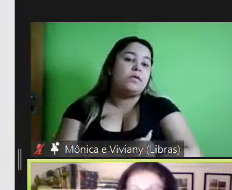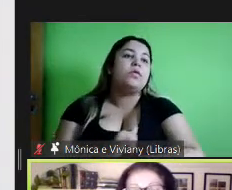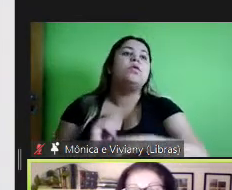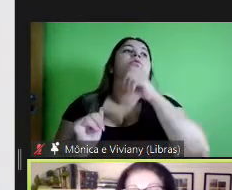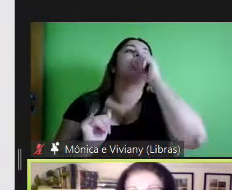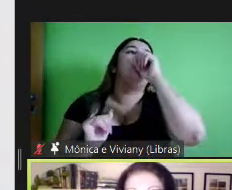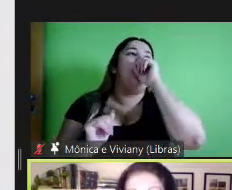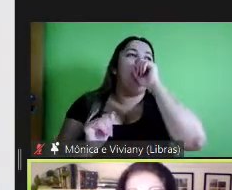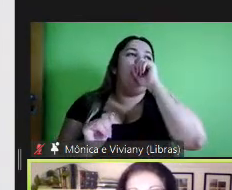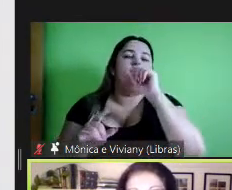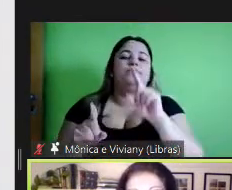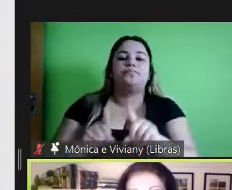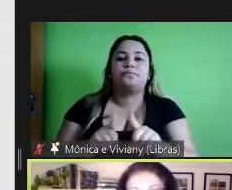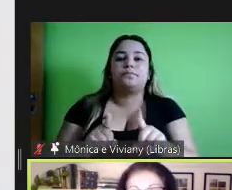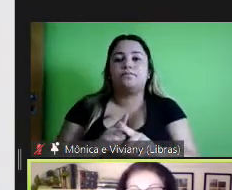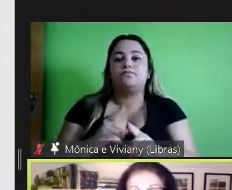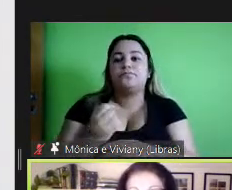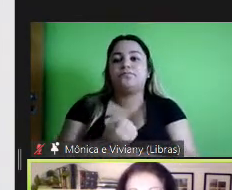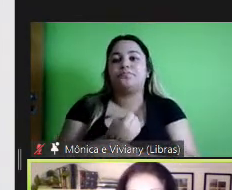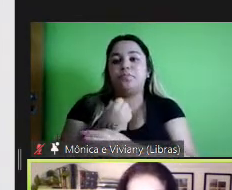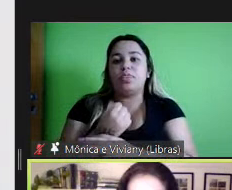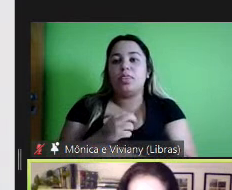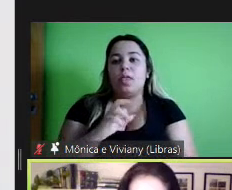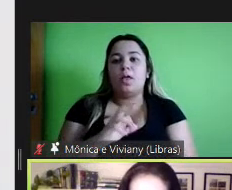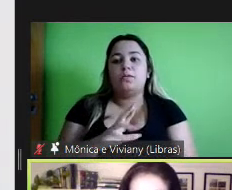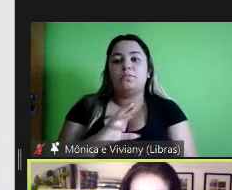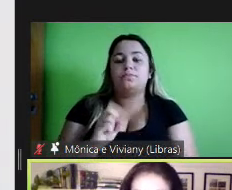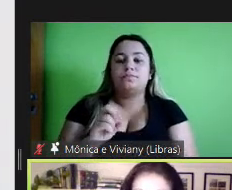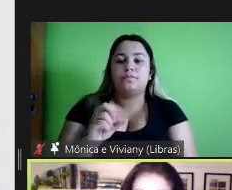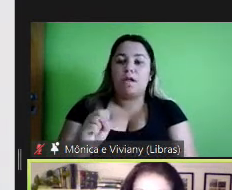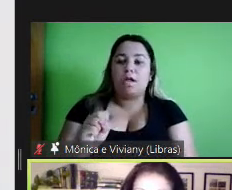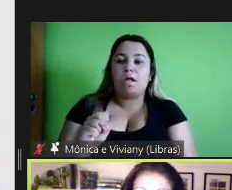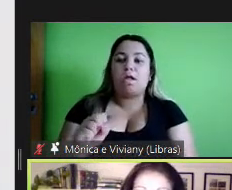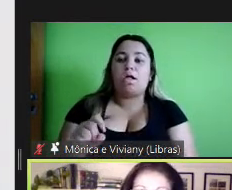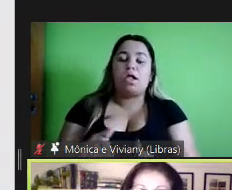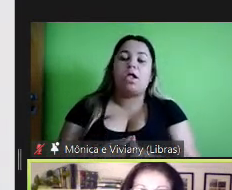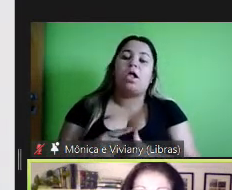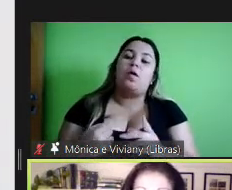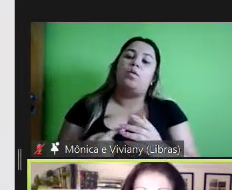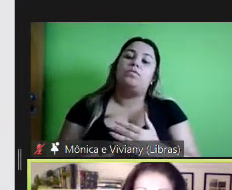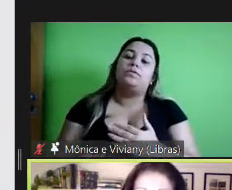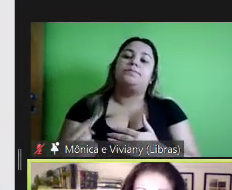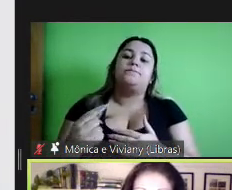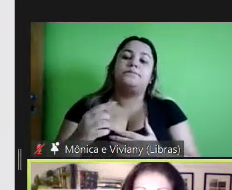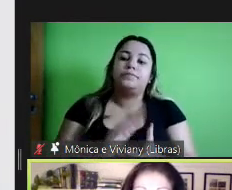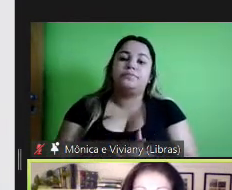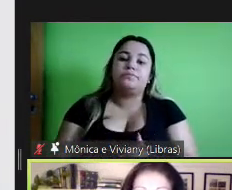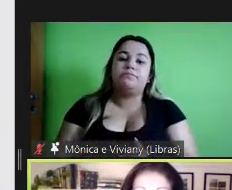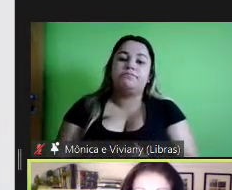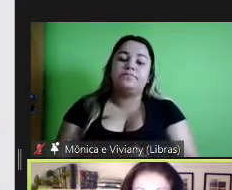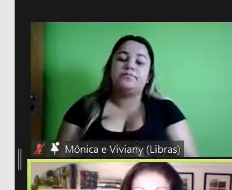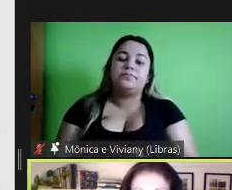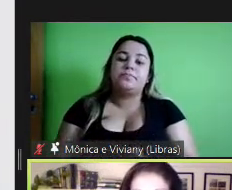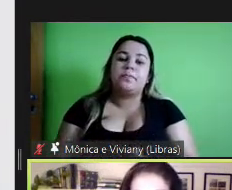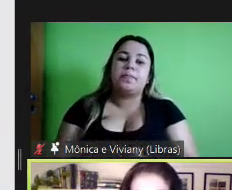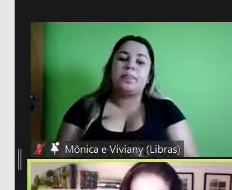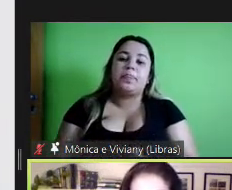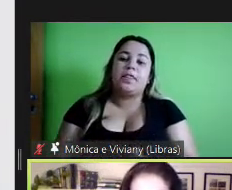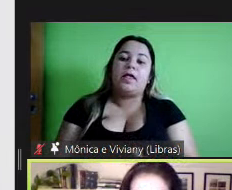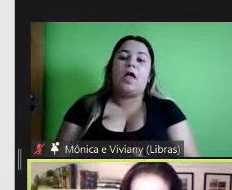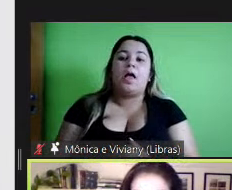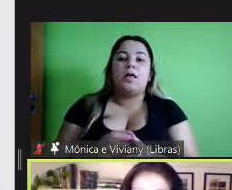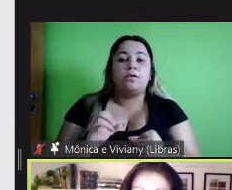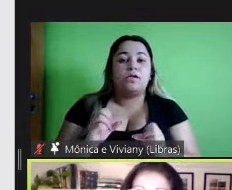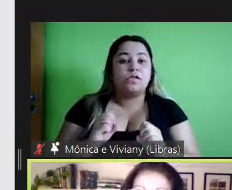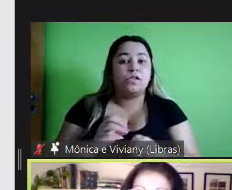resources and long-term support that moves beyond simplistic strategies such as advising individuals to eat less and move